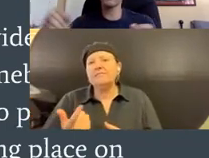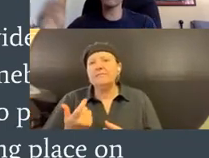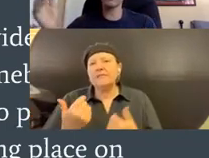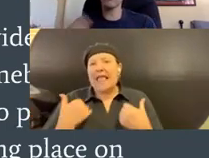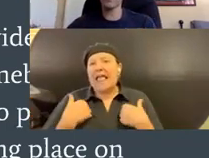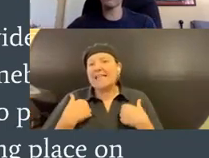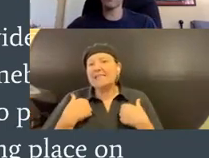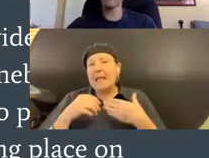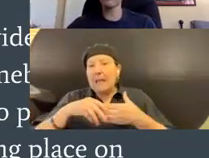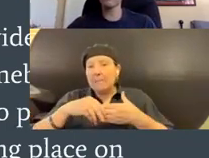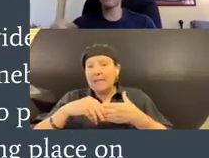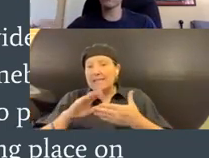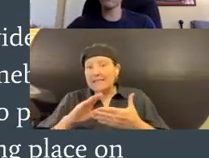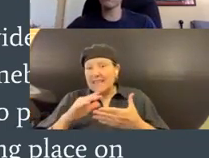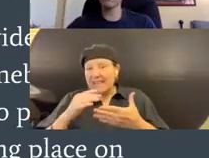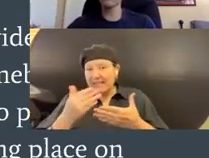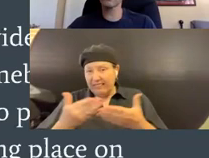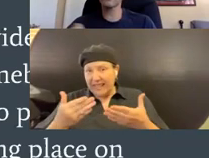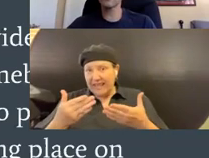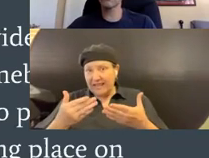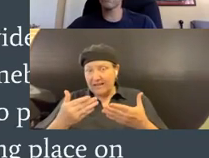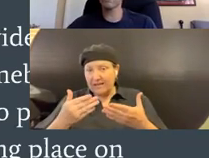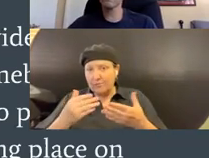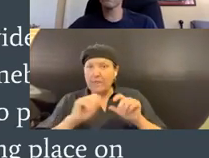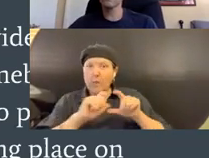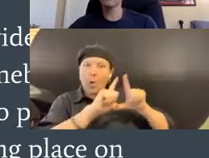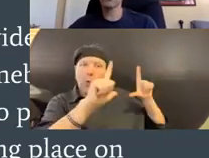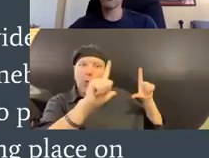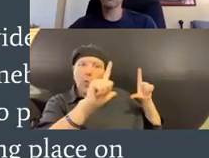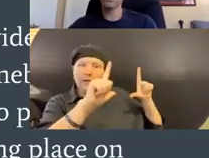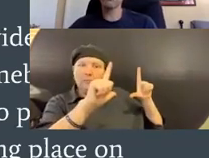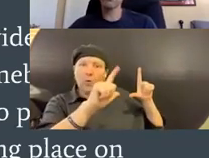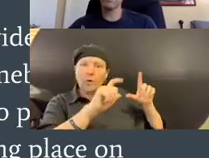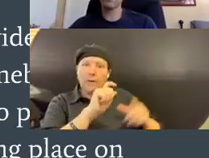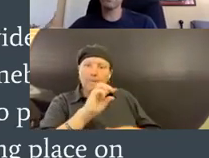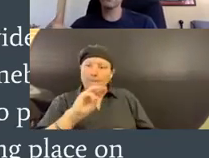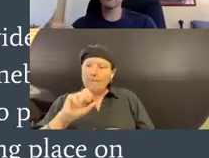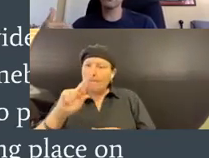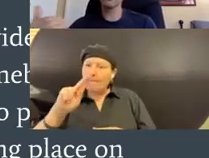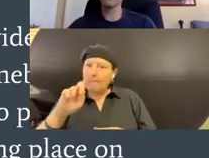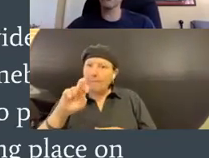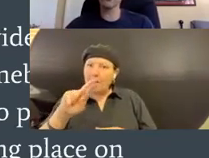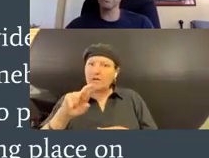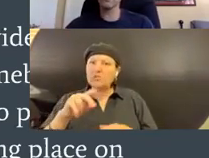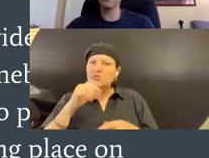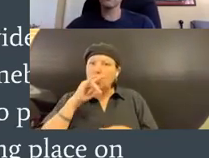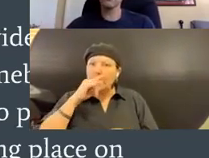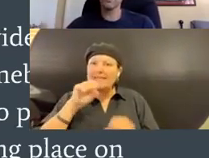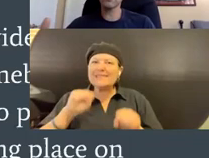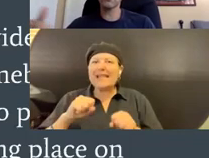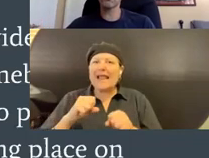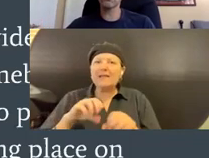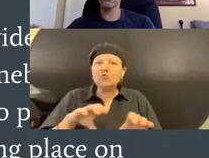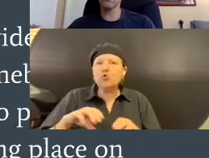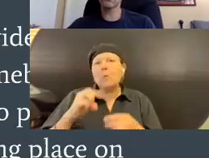plastic sheet with a white piece and some whiteboard markers so the kids can do their math. So we're trying to provide the kids at least with like a starter kit to get